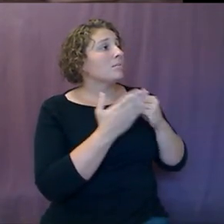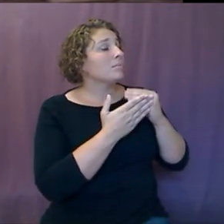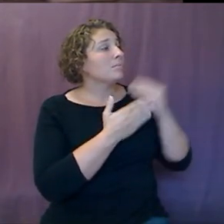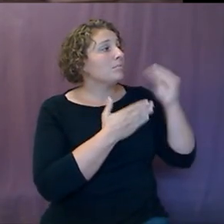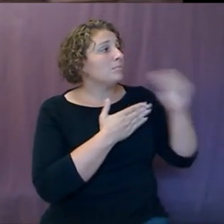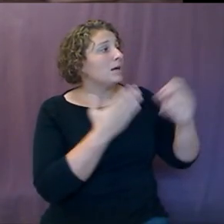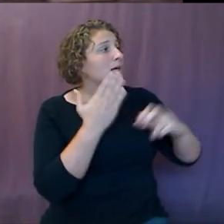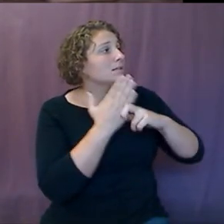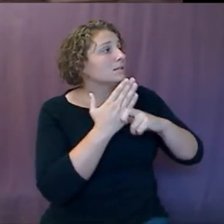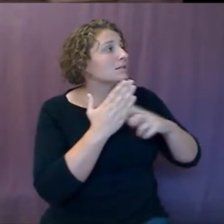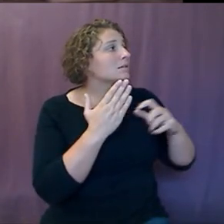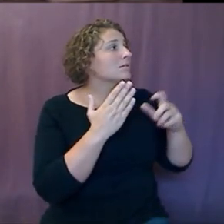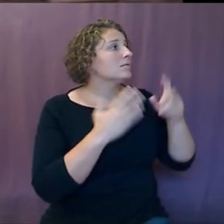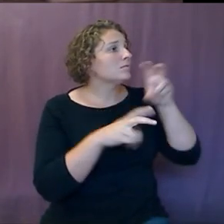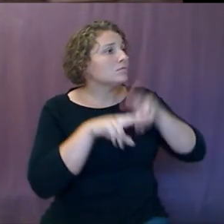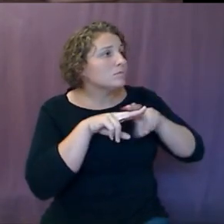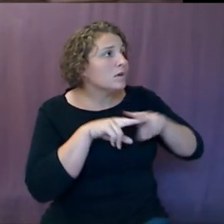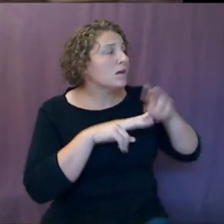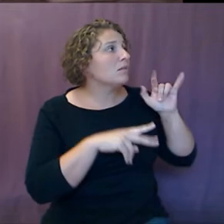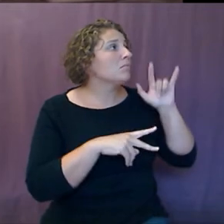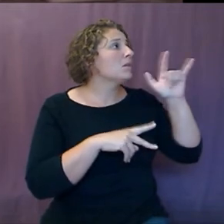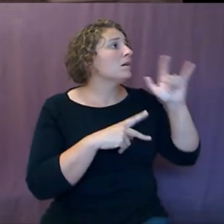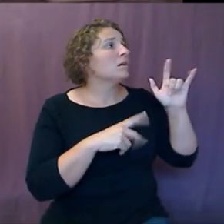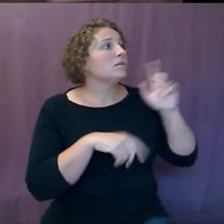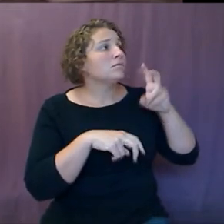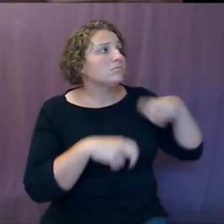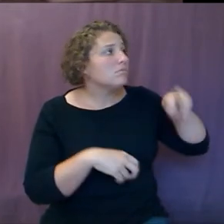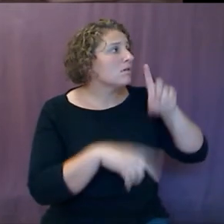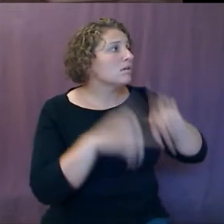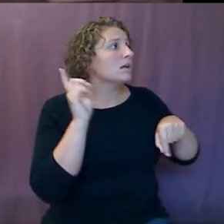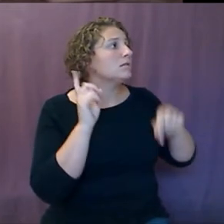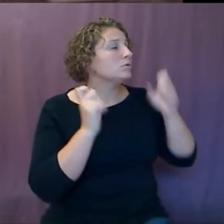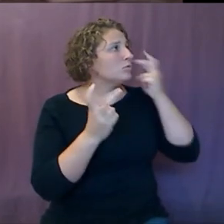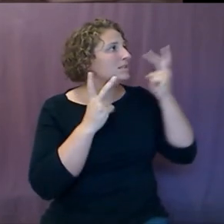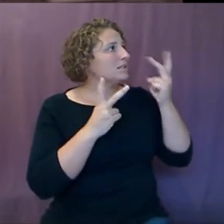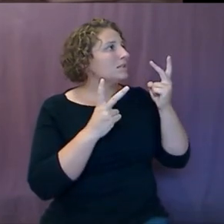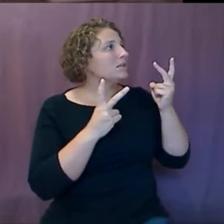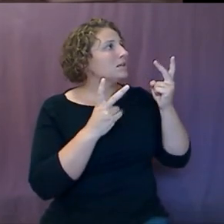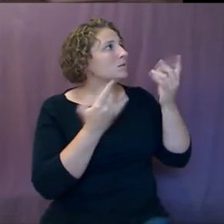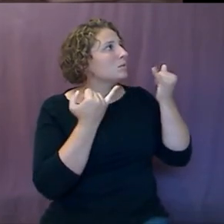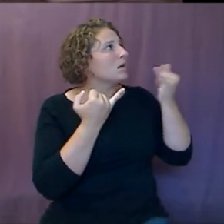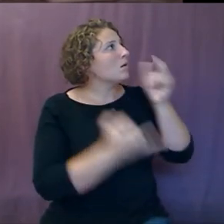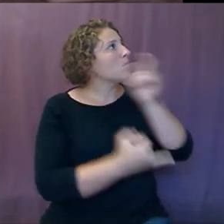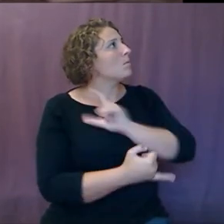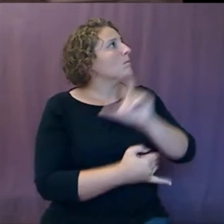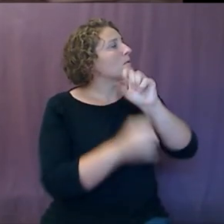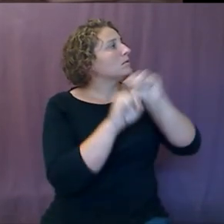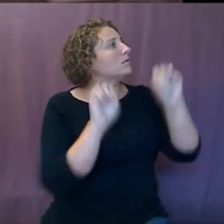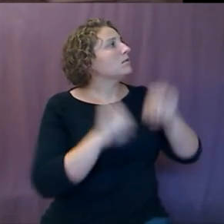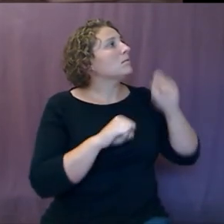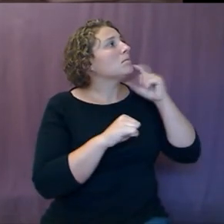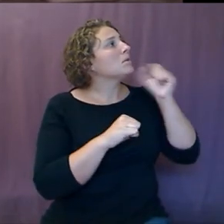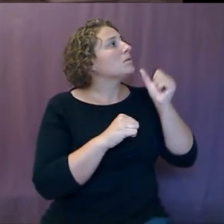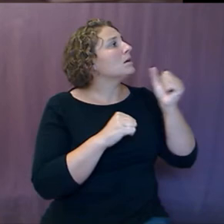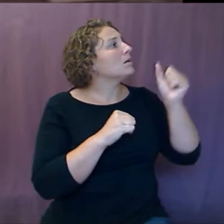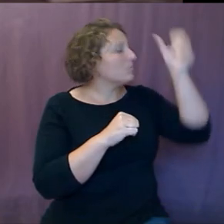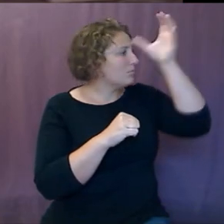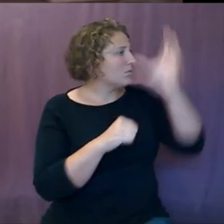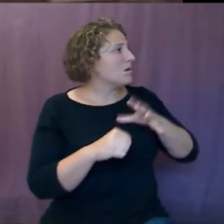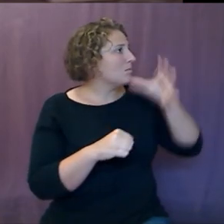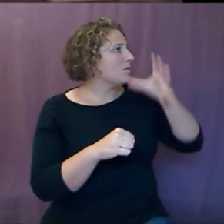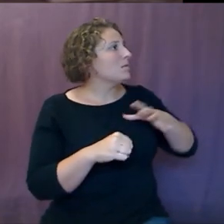tickets and other things so already Lord we see a system where men and women may not be able to buy or sell